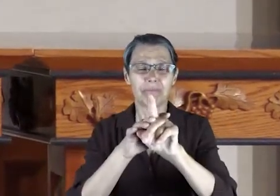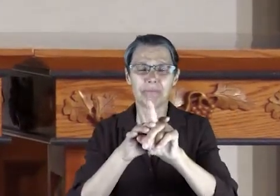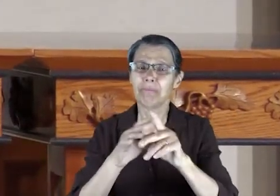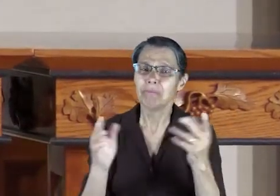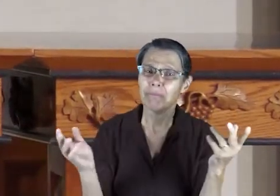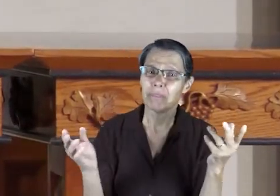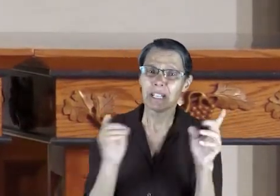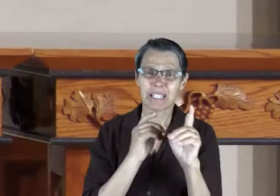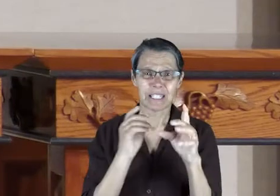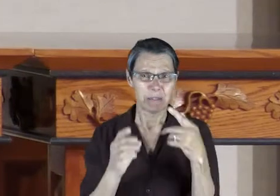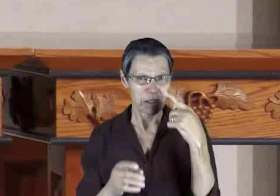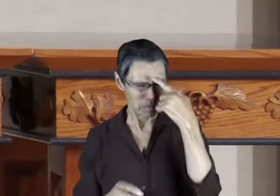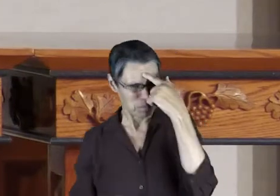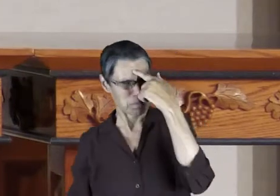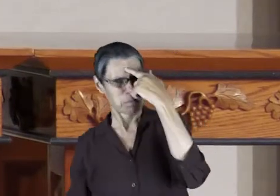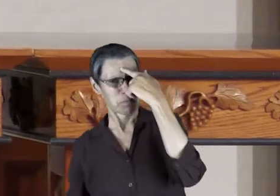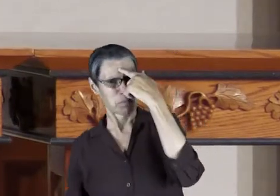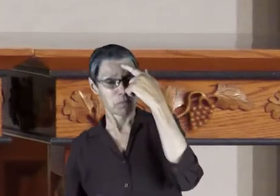maybe we do too.